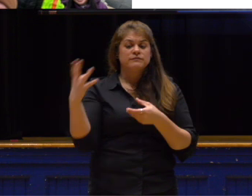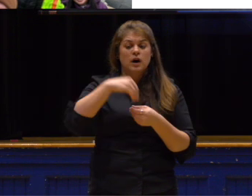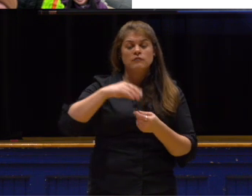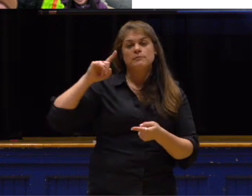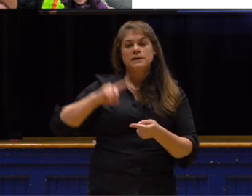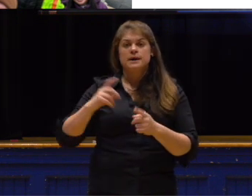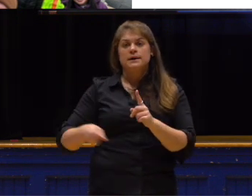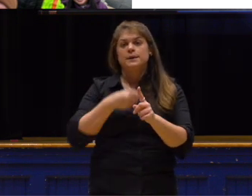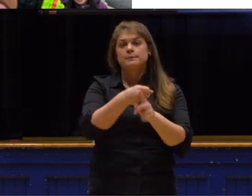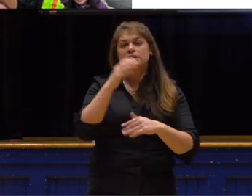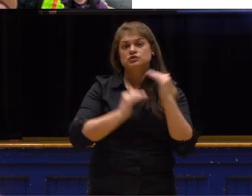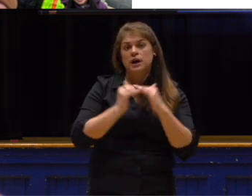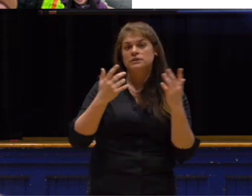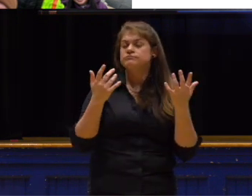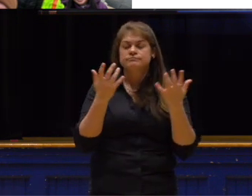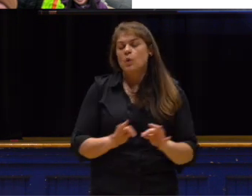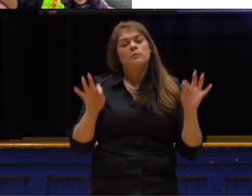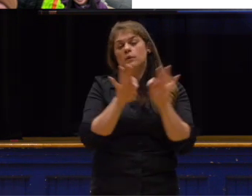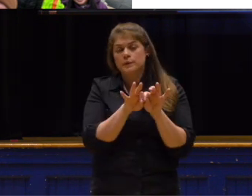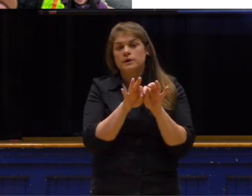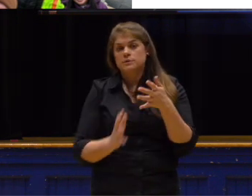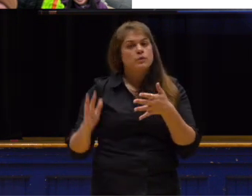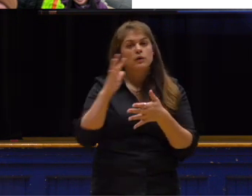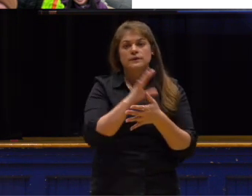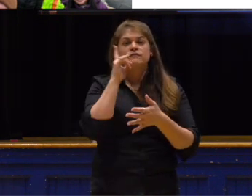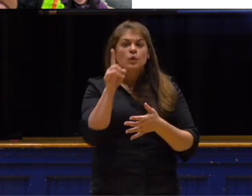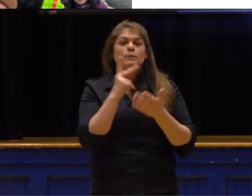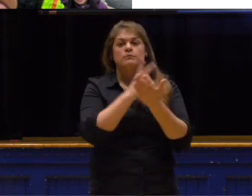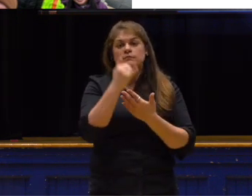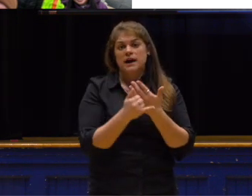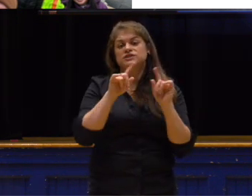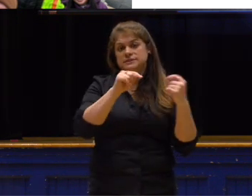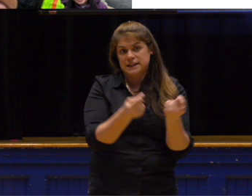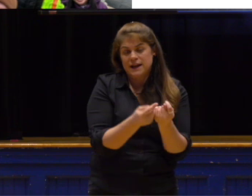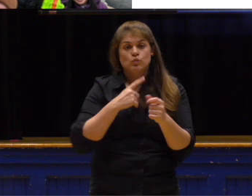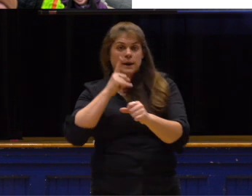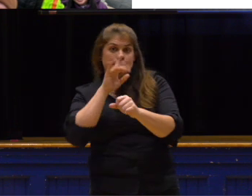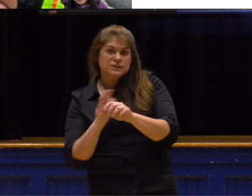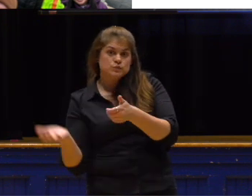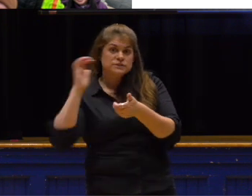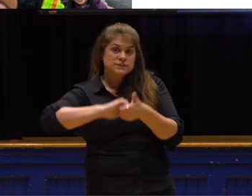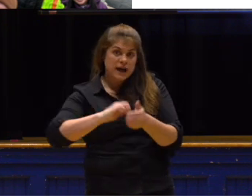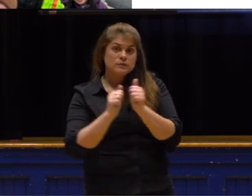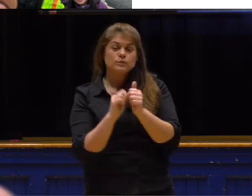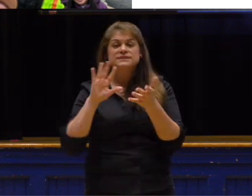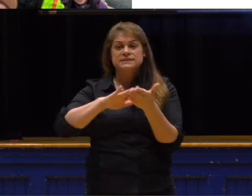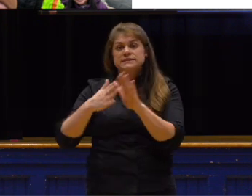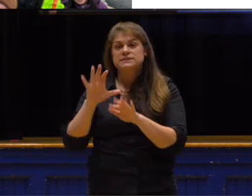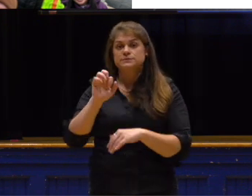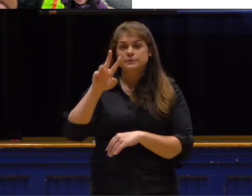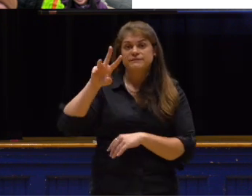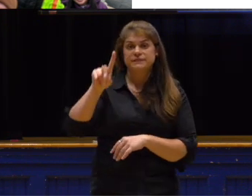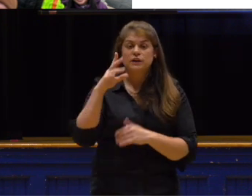during construction are top priorities for the project team, and we're committed to collaborating with the City of Springfield throughout